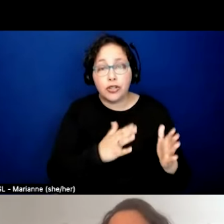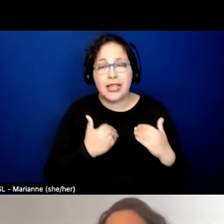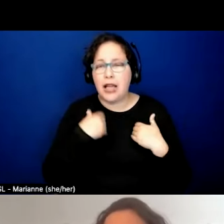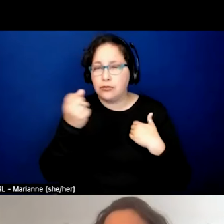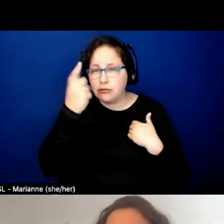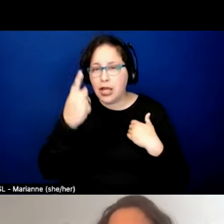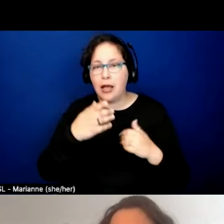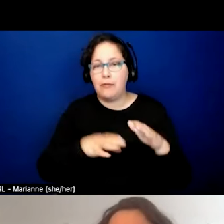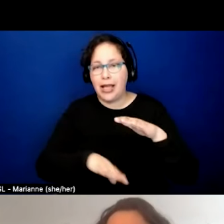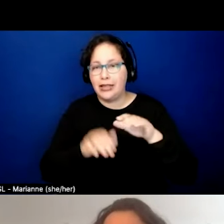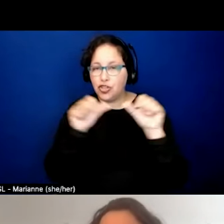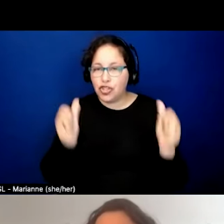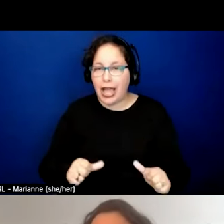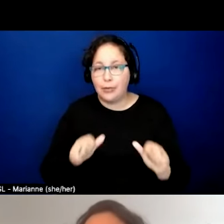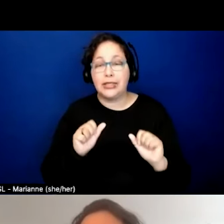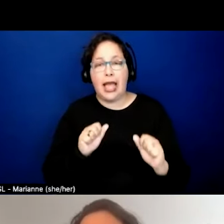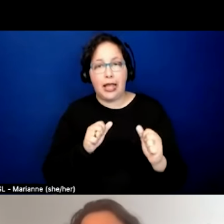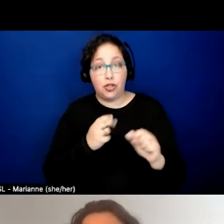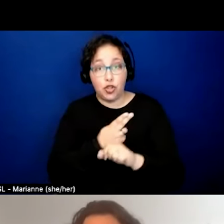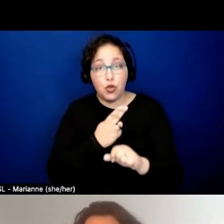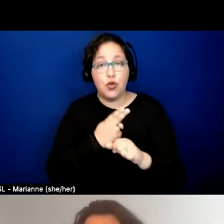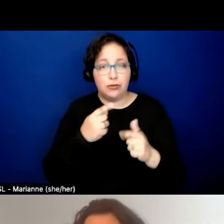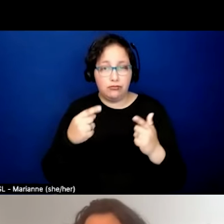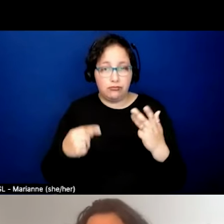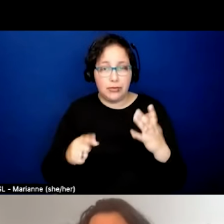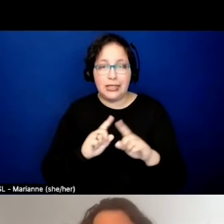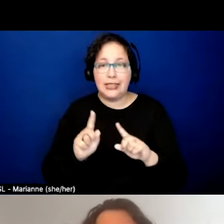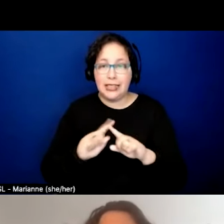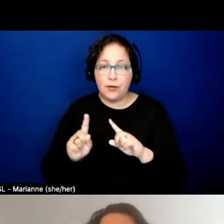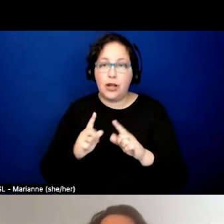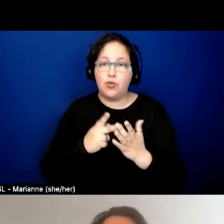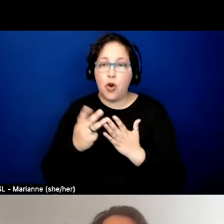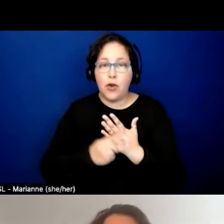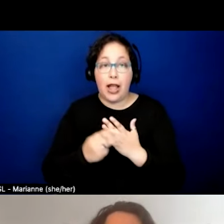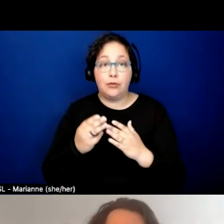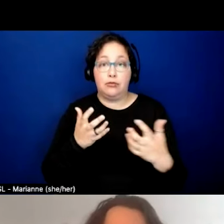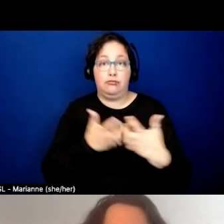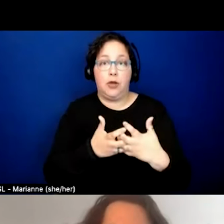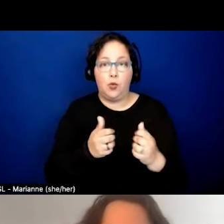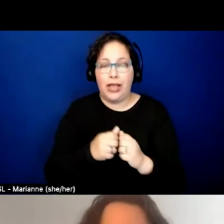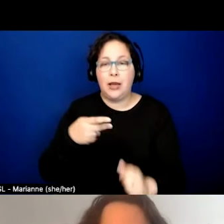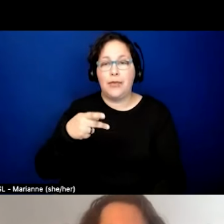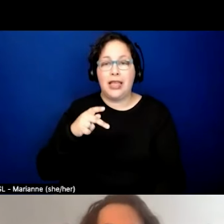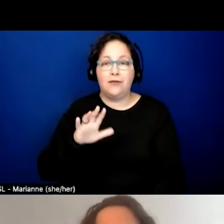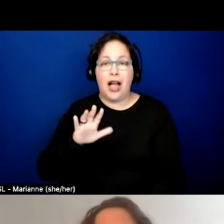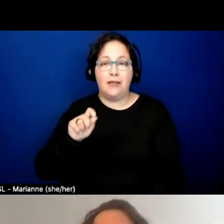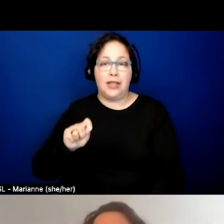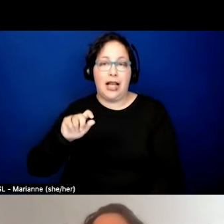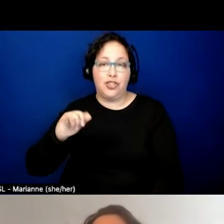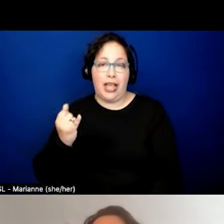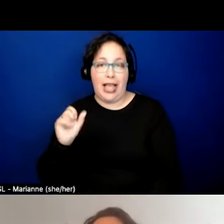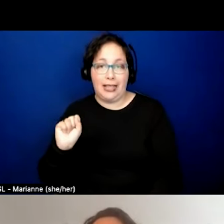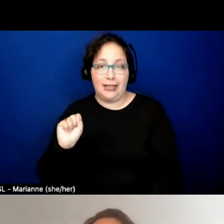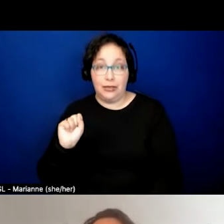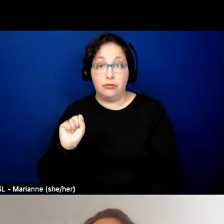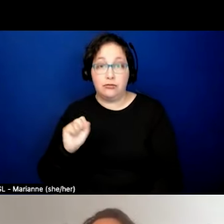they can navigate the interfaces used to program with p5.js or to engage with p5.js sketches. And